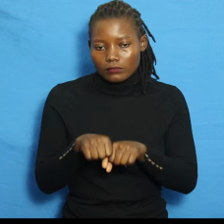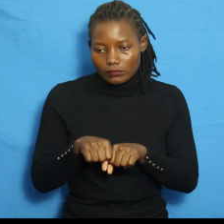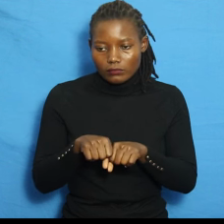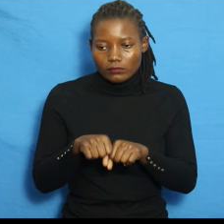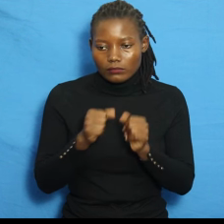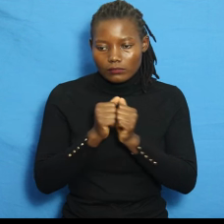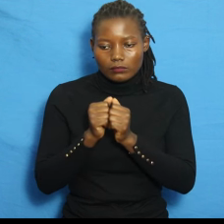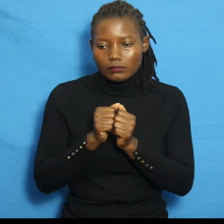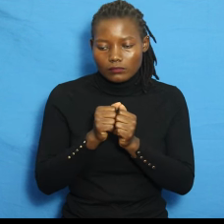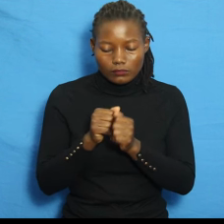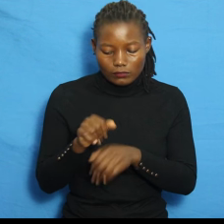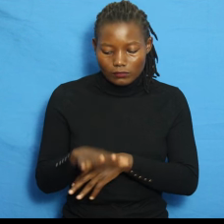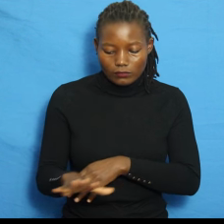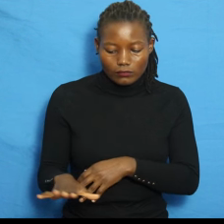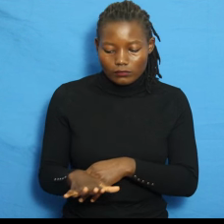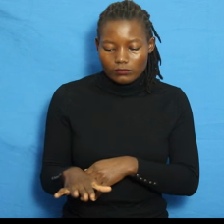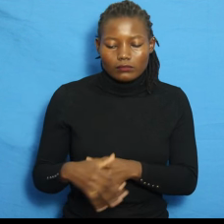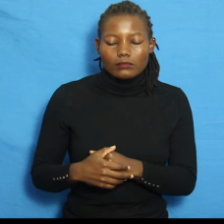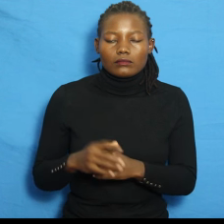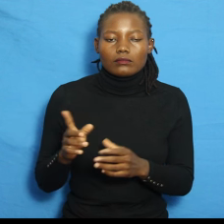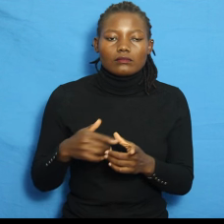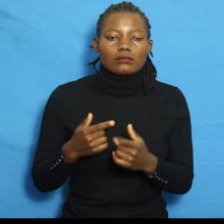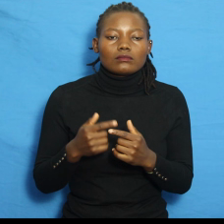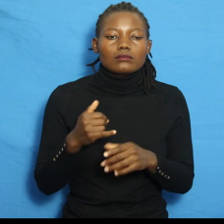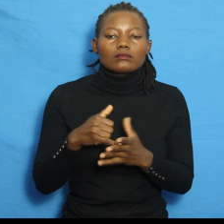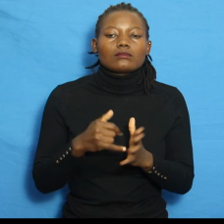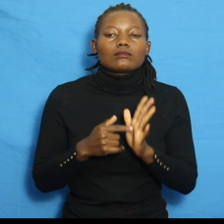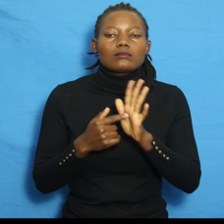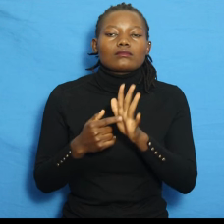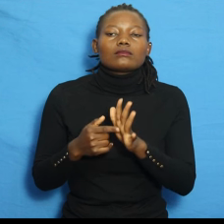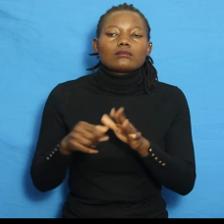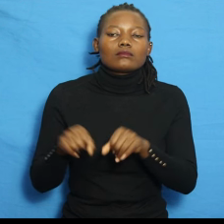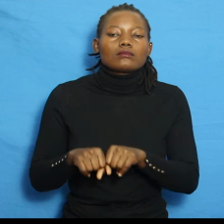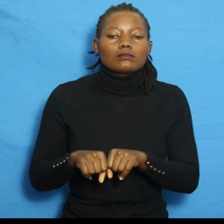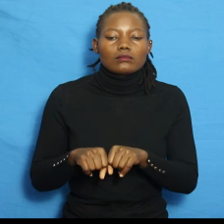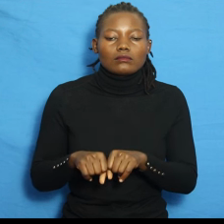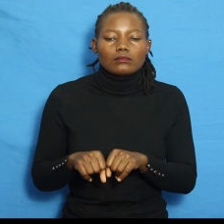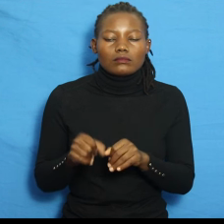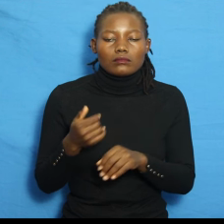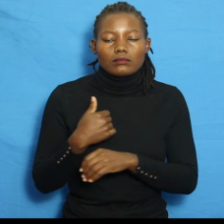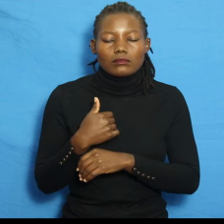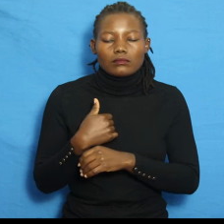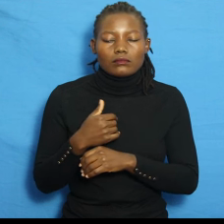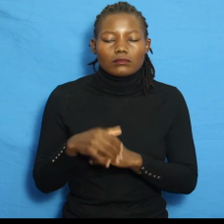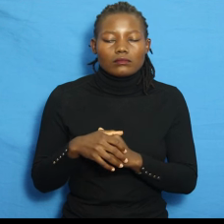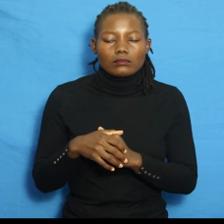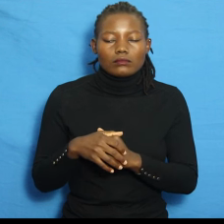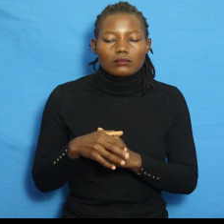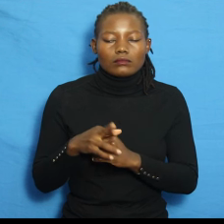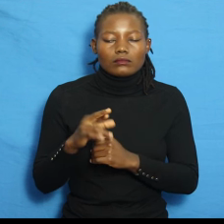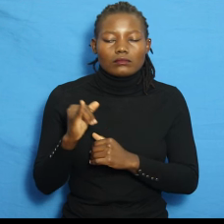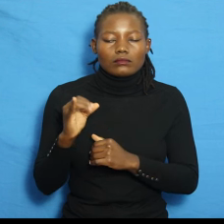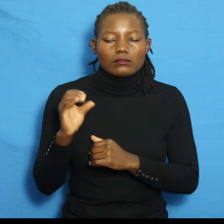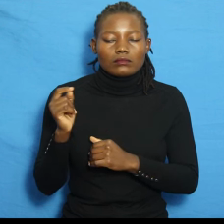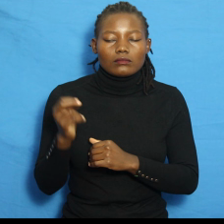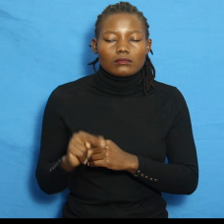an athlete has a contact of the shoe with a ground, and the shoe indicates